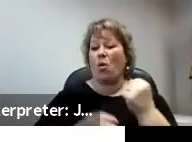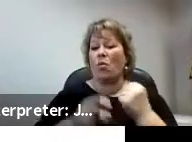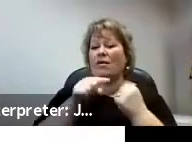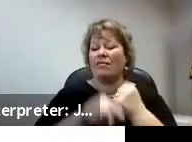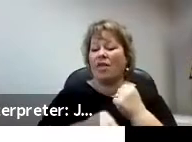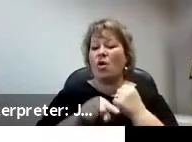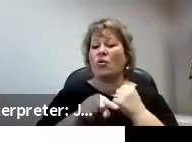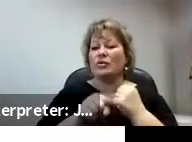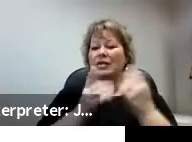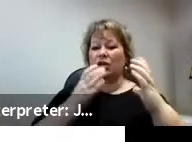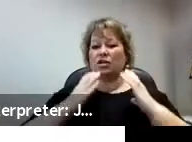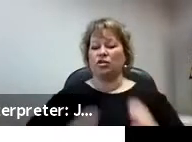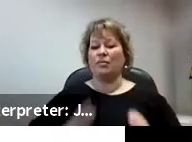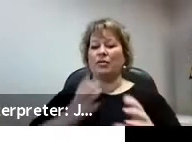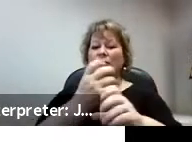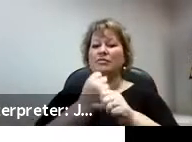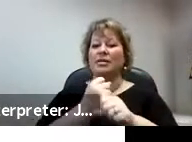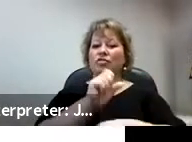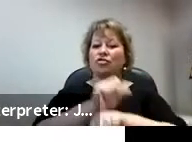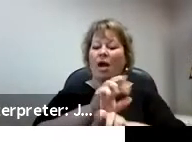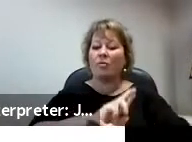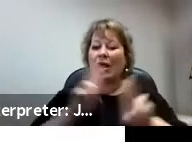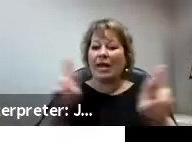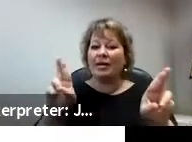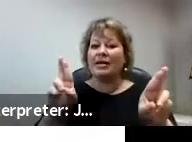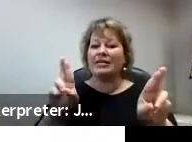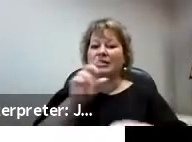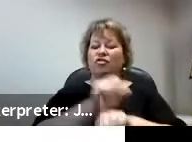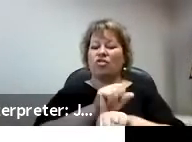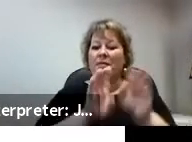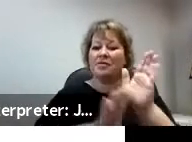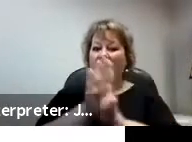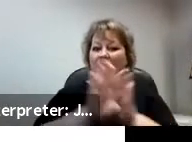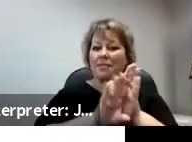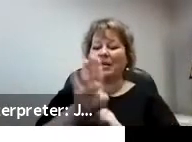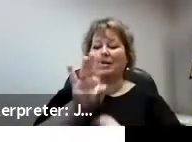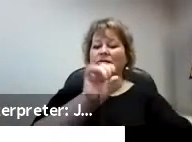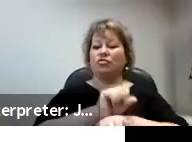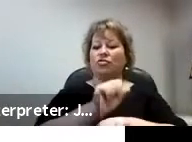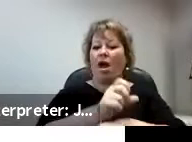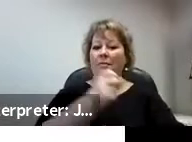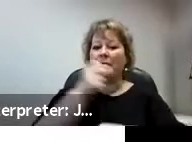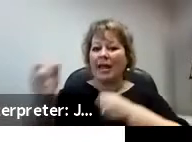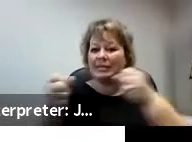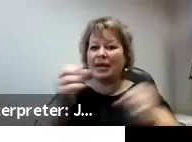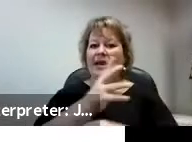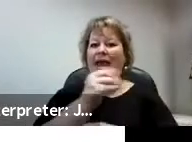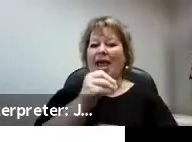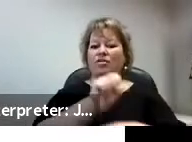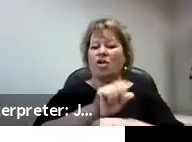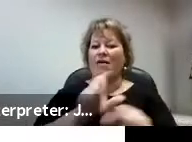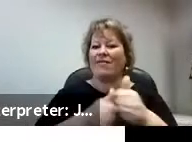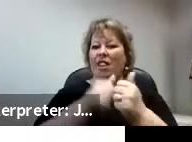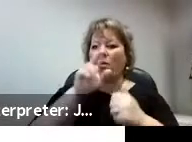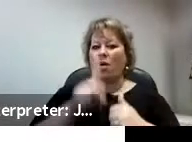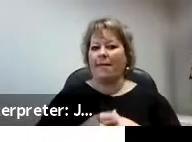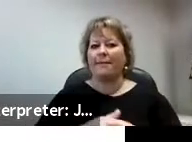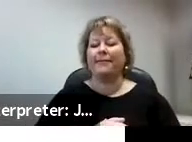services, consumers receive job readiness, job development and placement, and job follow-up.